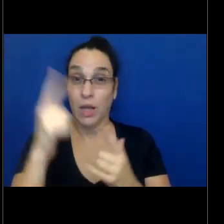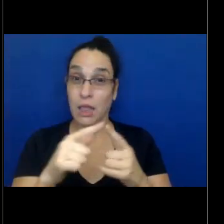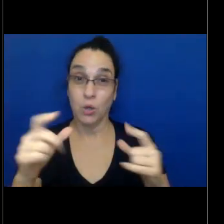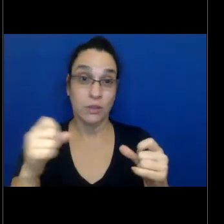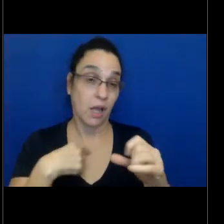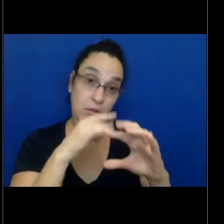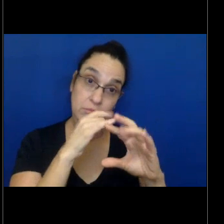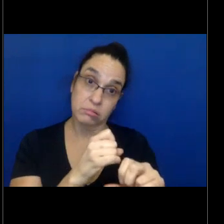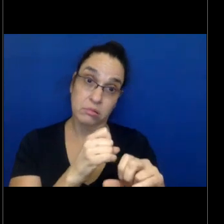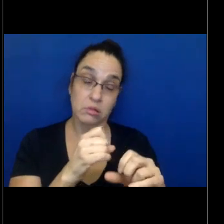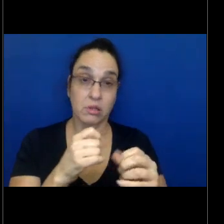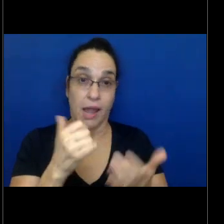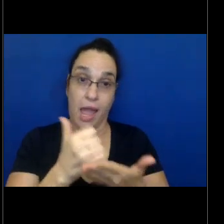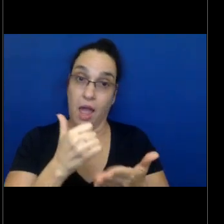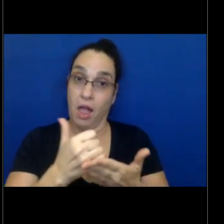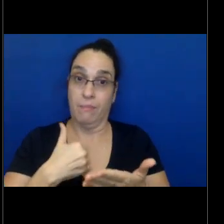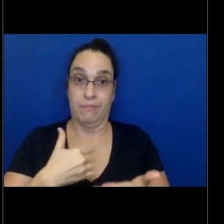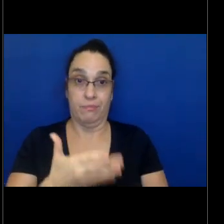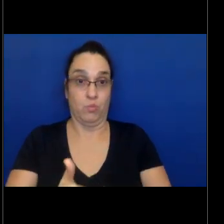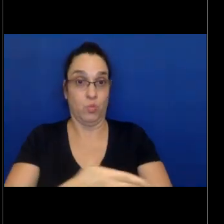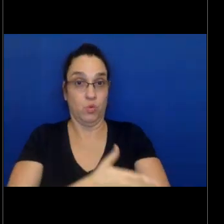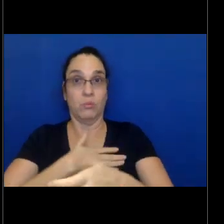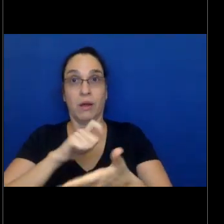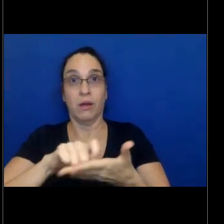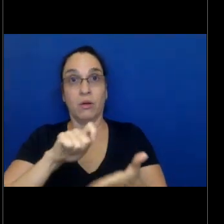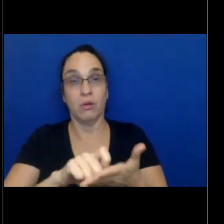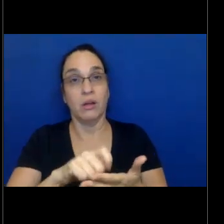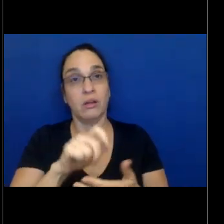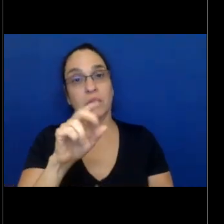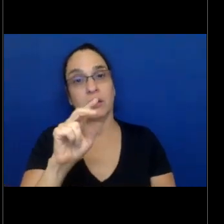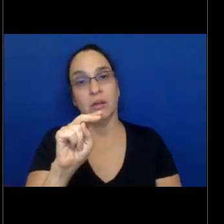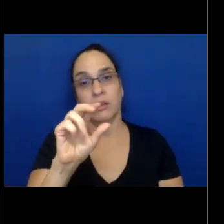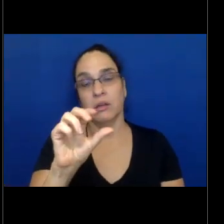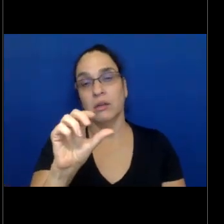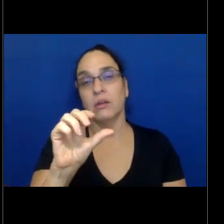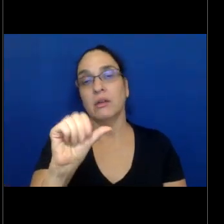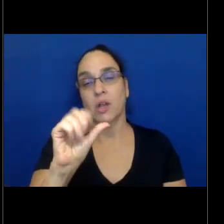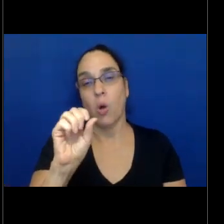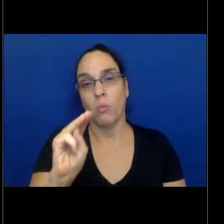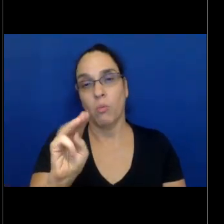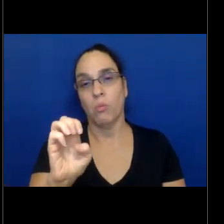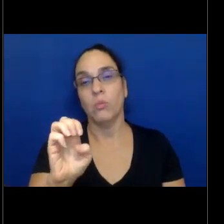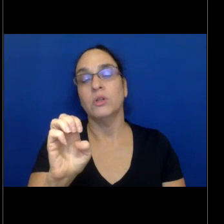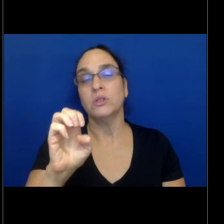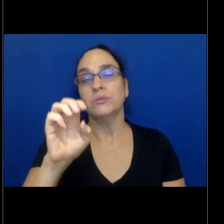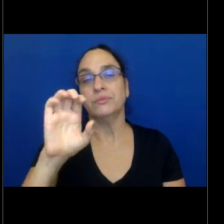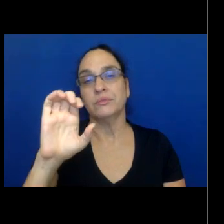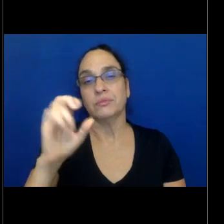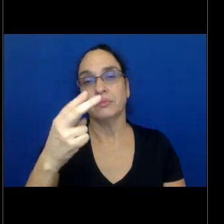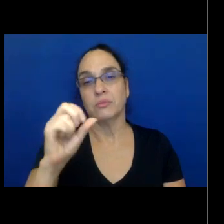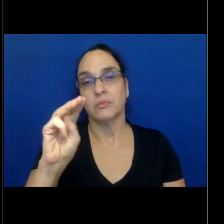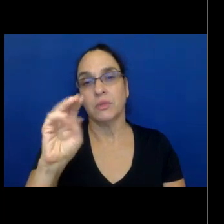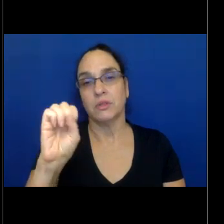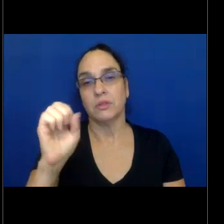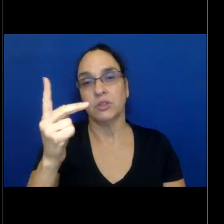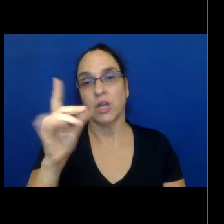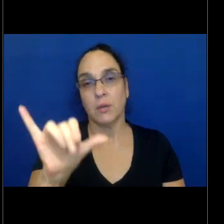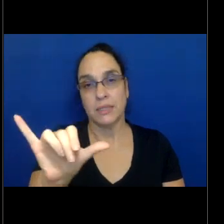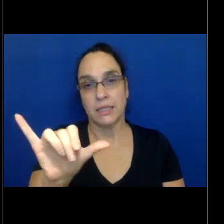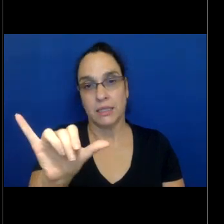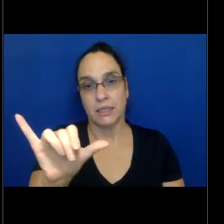serve as models. One is Noam Chomsky, especially his early writings when he tried to set the agenda for gendered grammar.